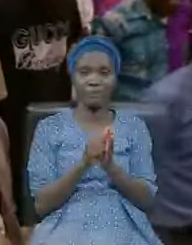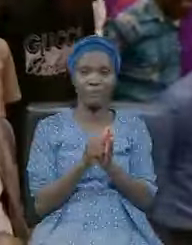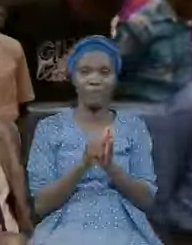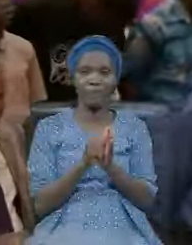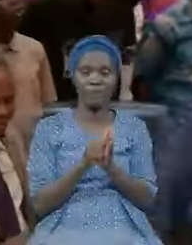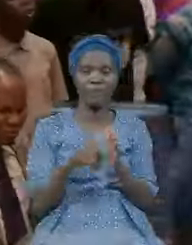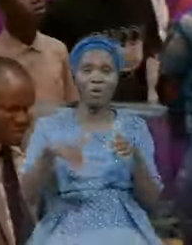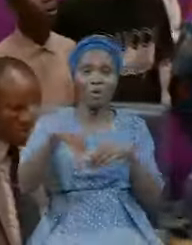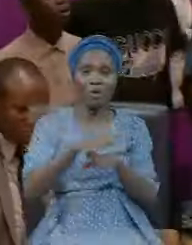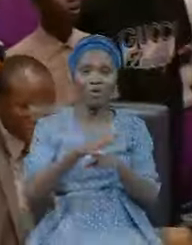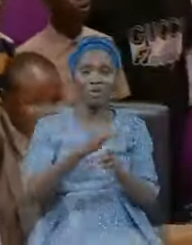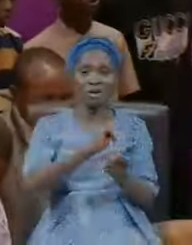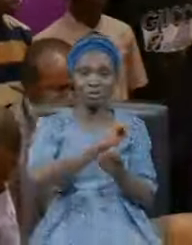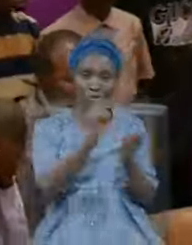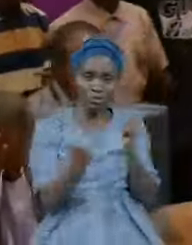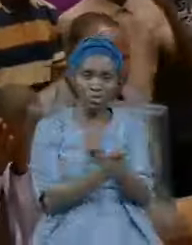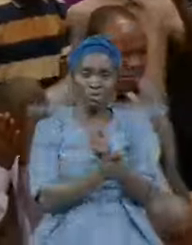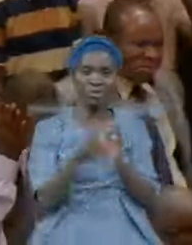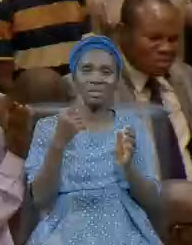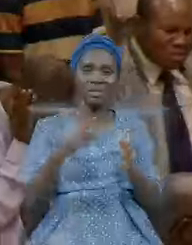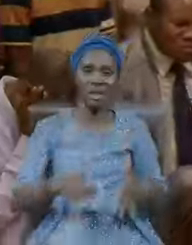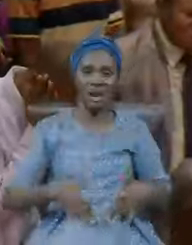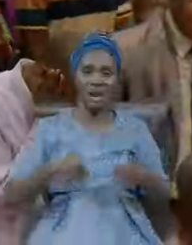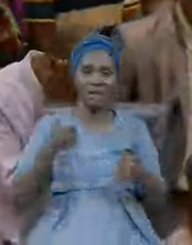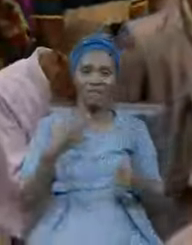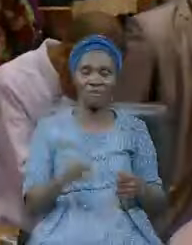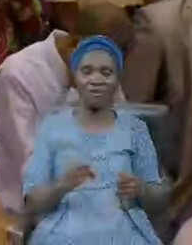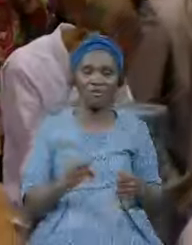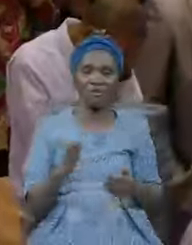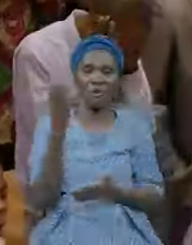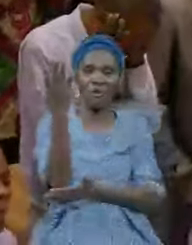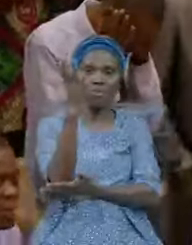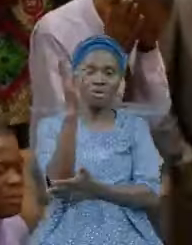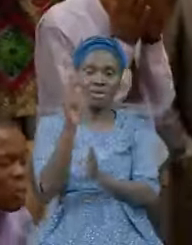the life of wilderness journey that others are taking,